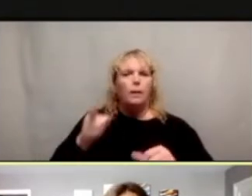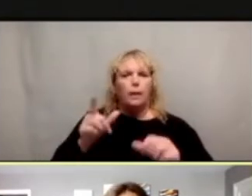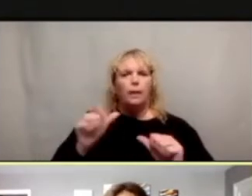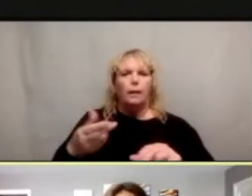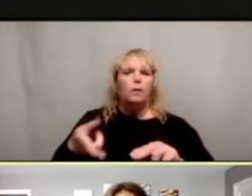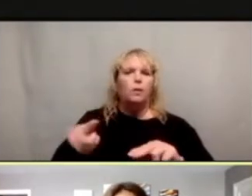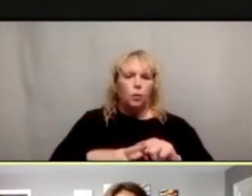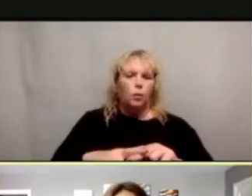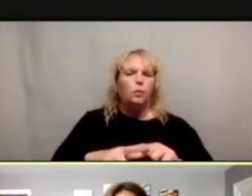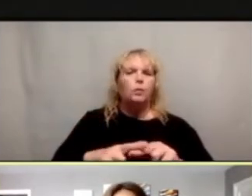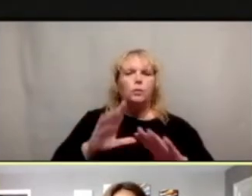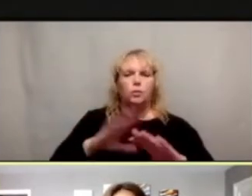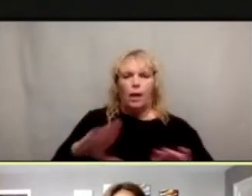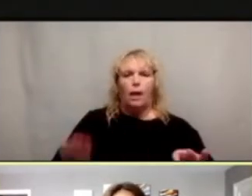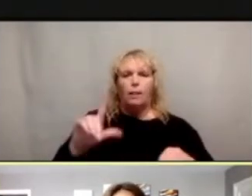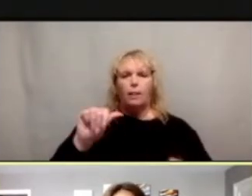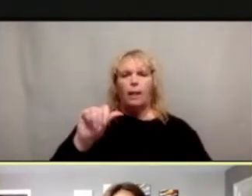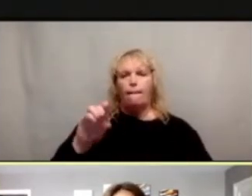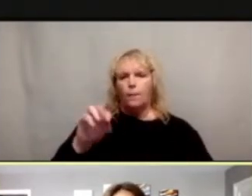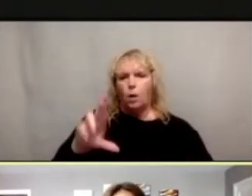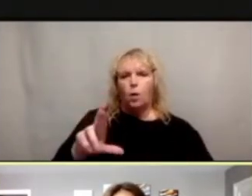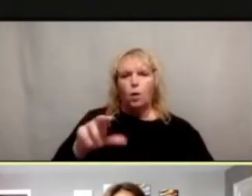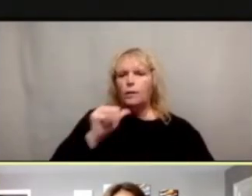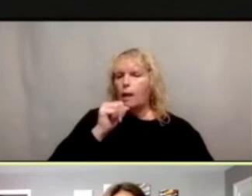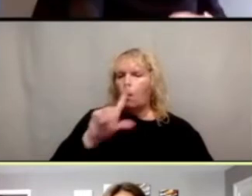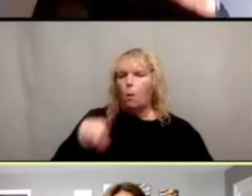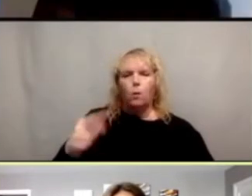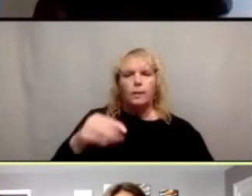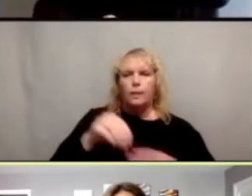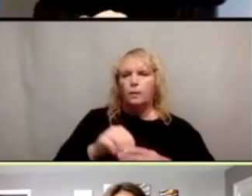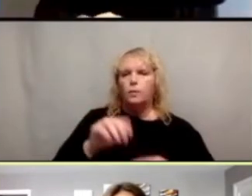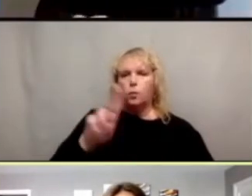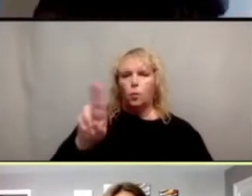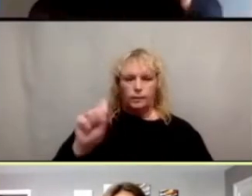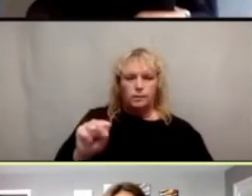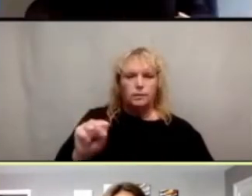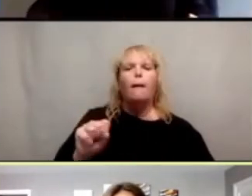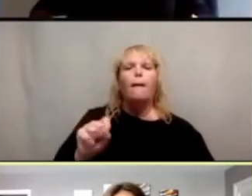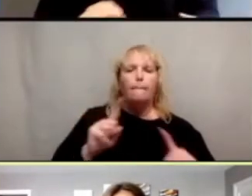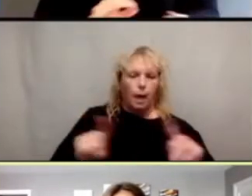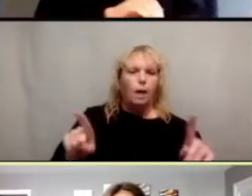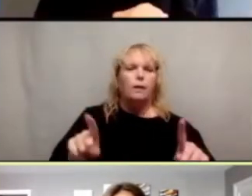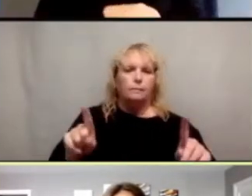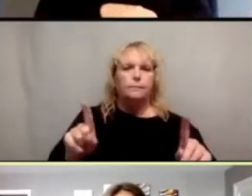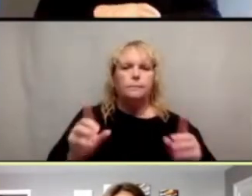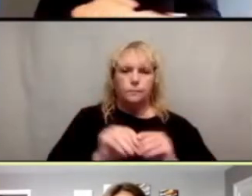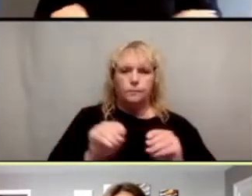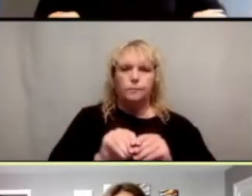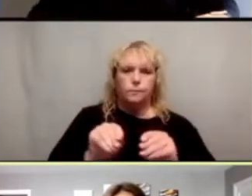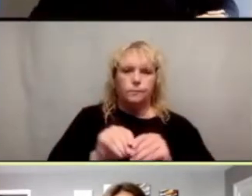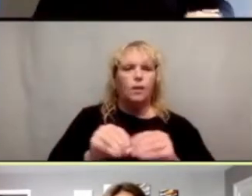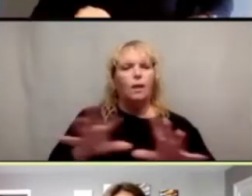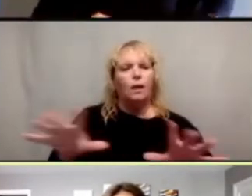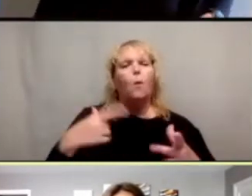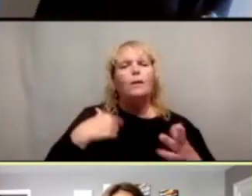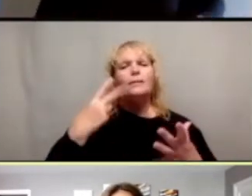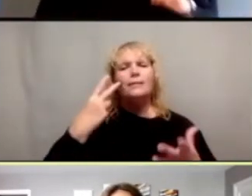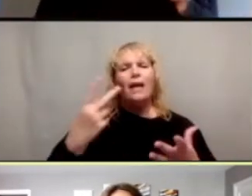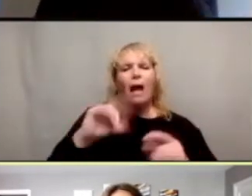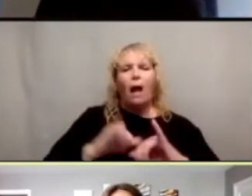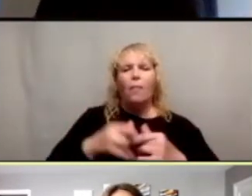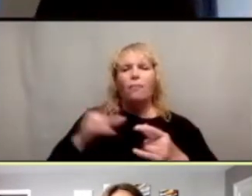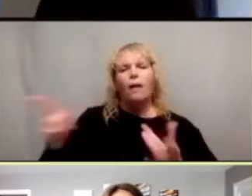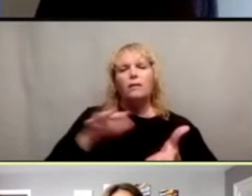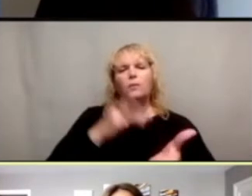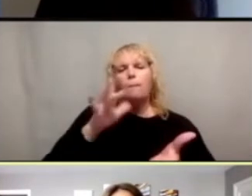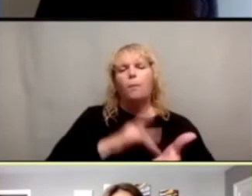the US, but also globally. So recognizing that there's this greater exposure to exploitative relationships as a result